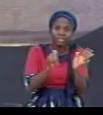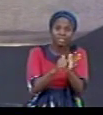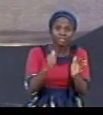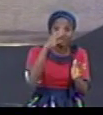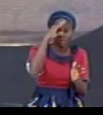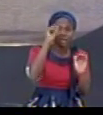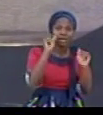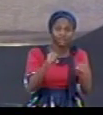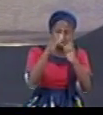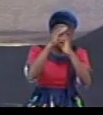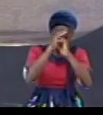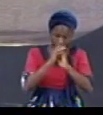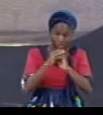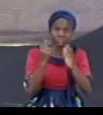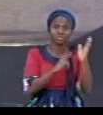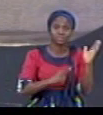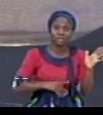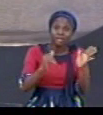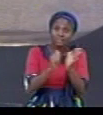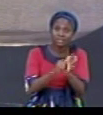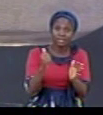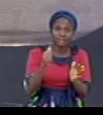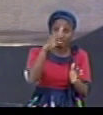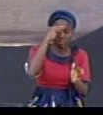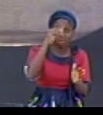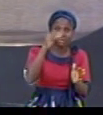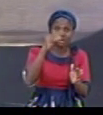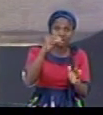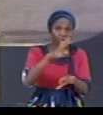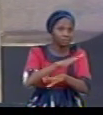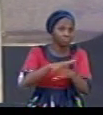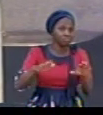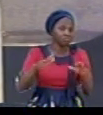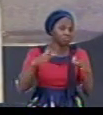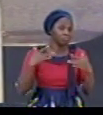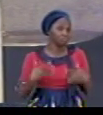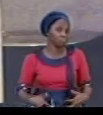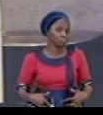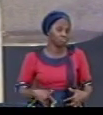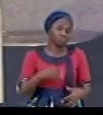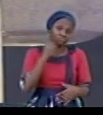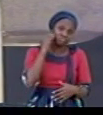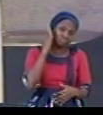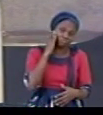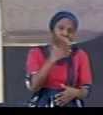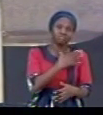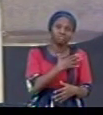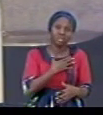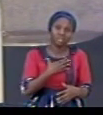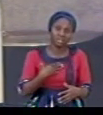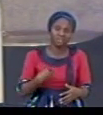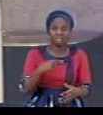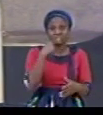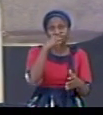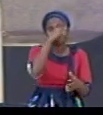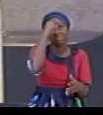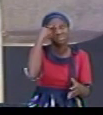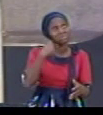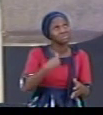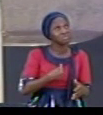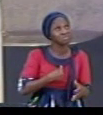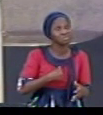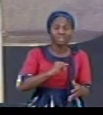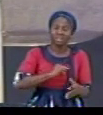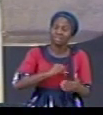the Lord. That a man does not stay back at home and say, because I'm going